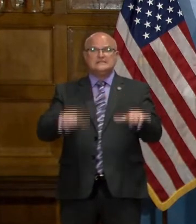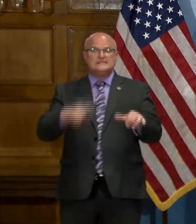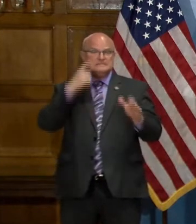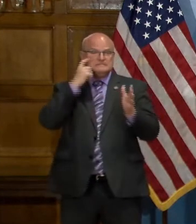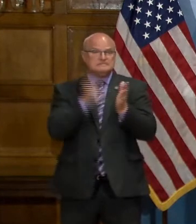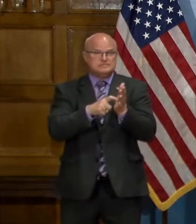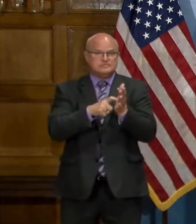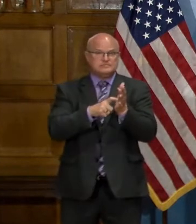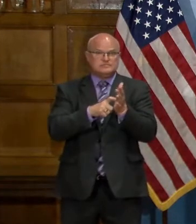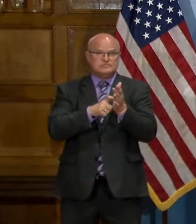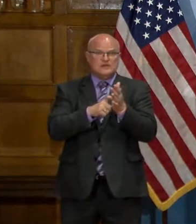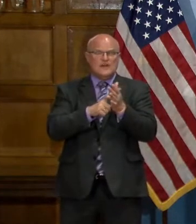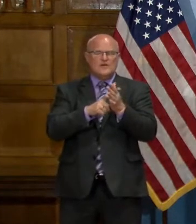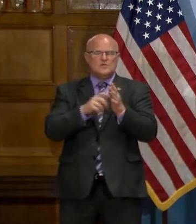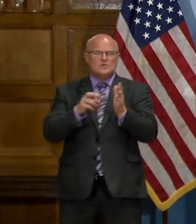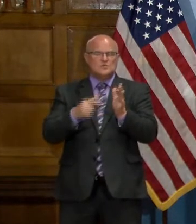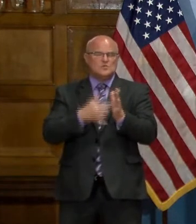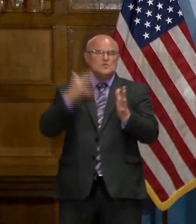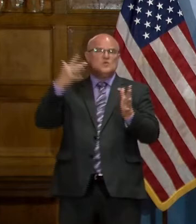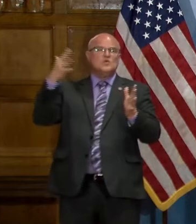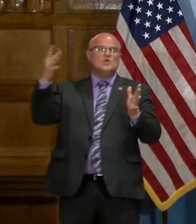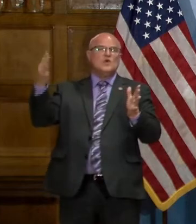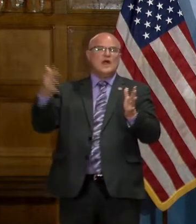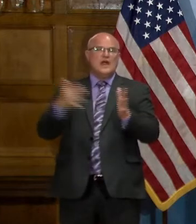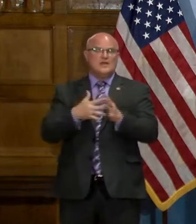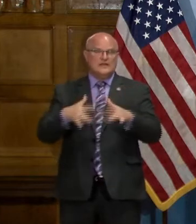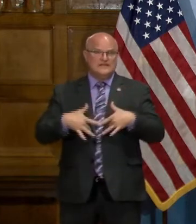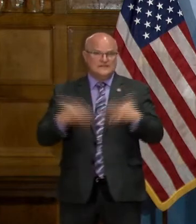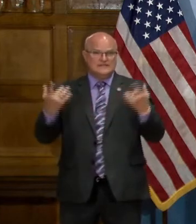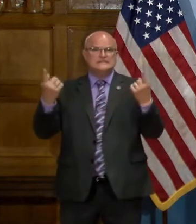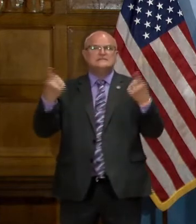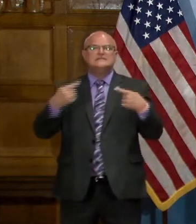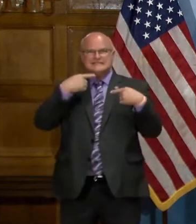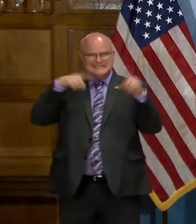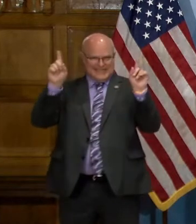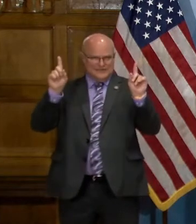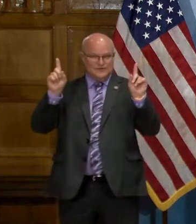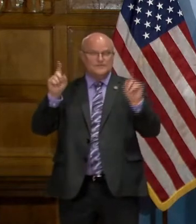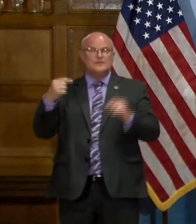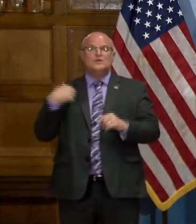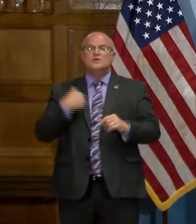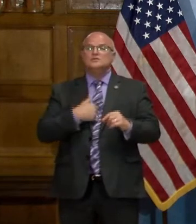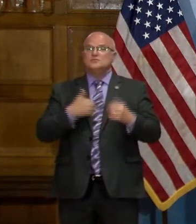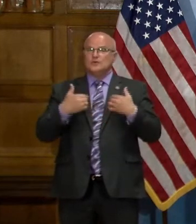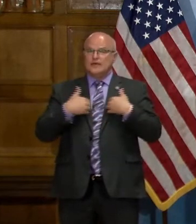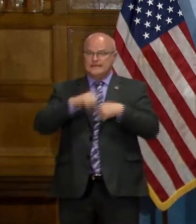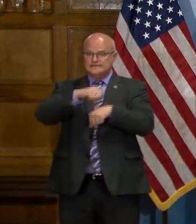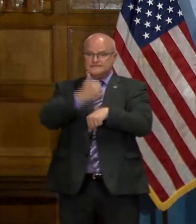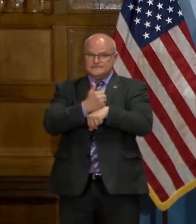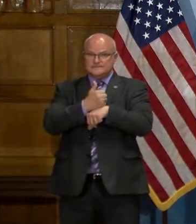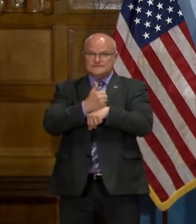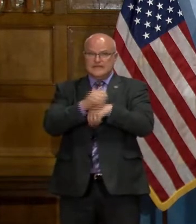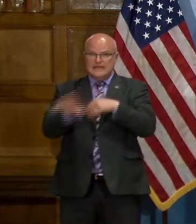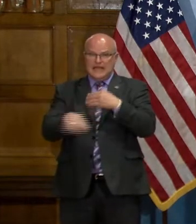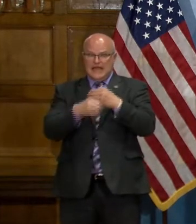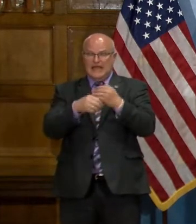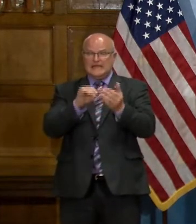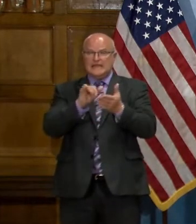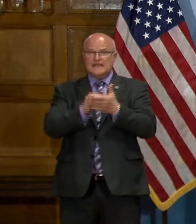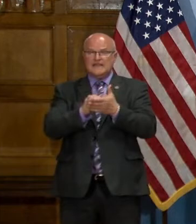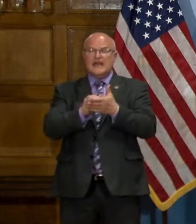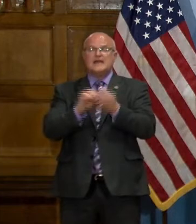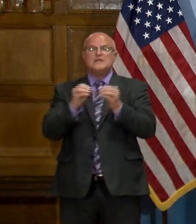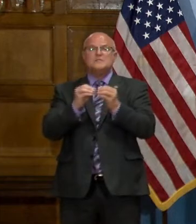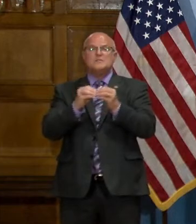detecting these types of very rare events is working successfully. So we had in place and added to that